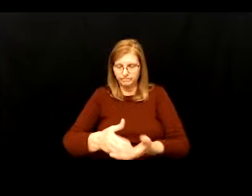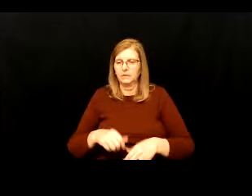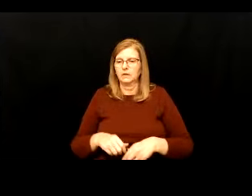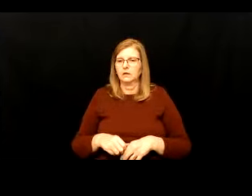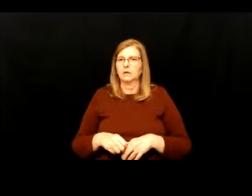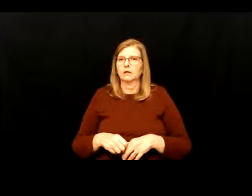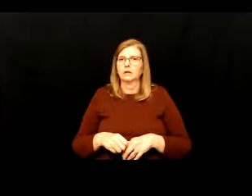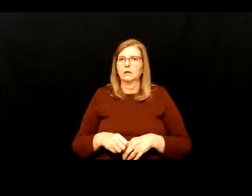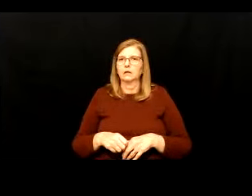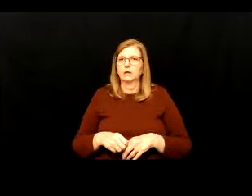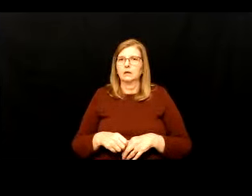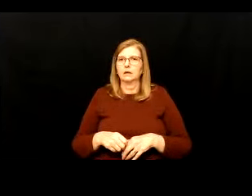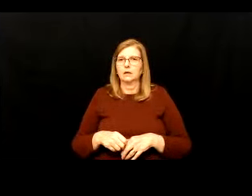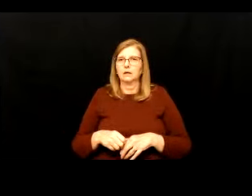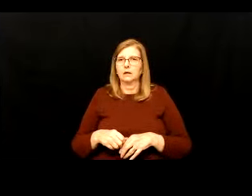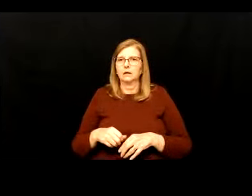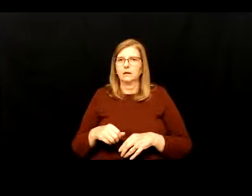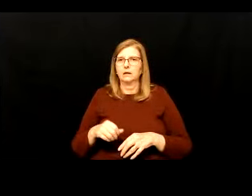all the,